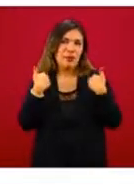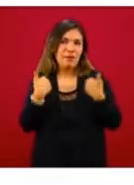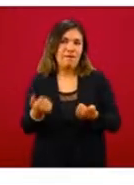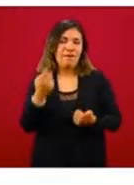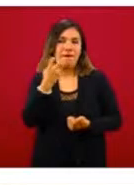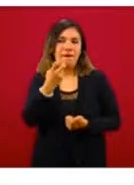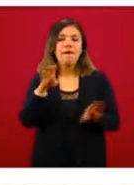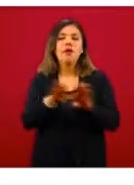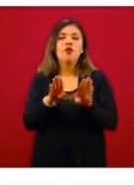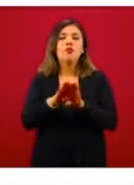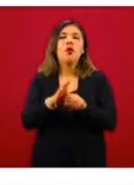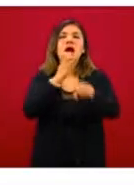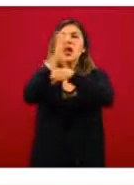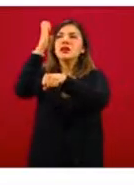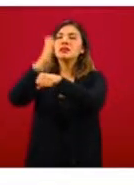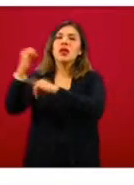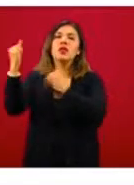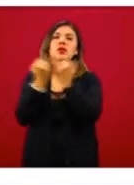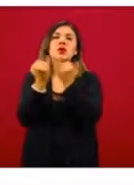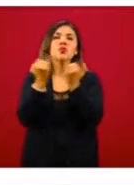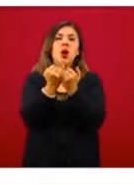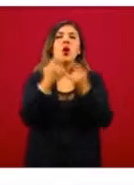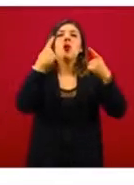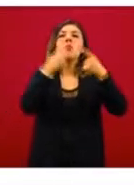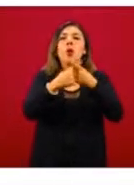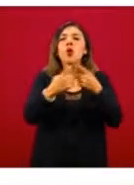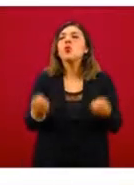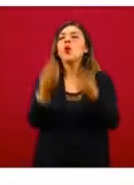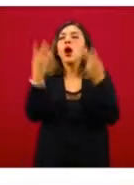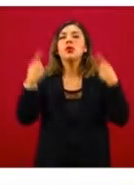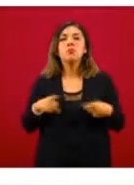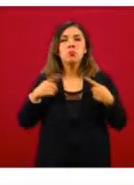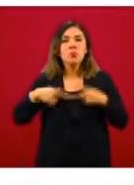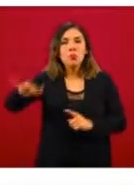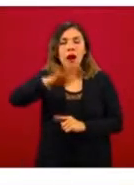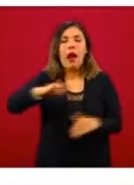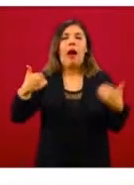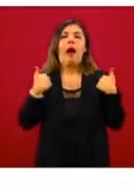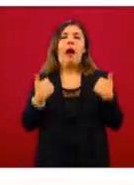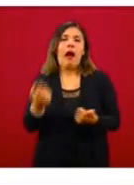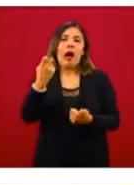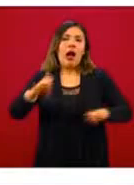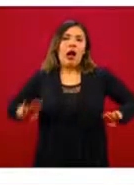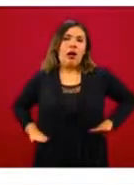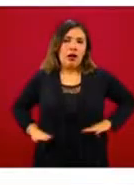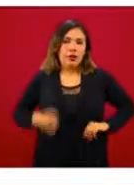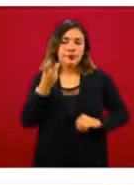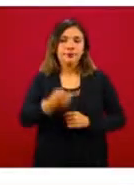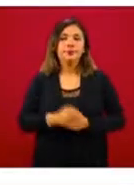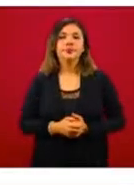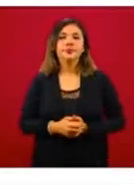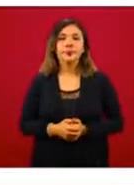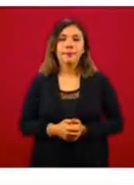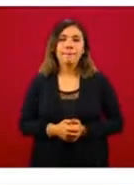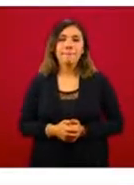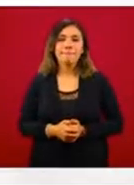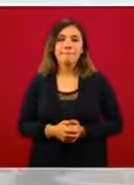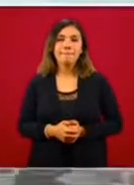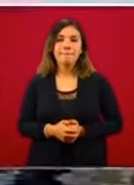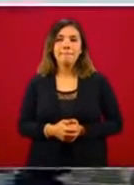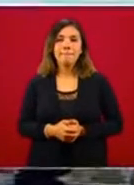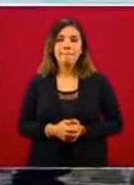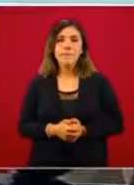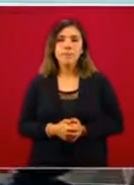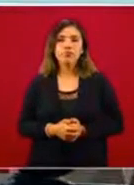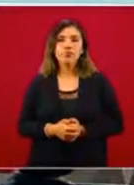the state hospitals. Well, we can also understand from these numbers, depending on how many people live in